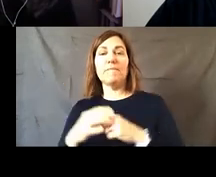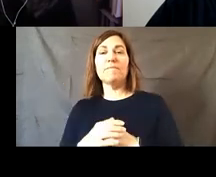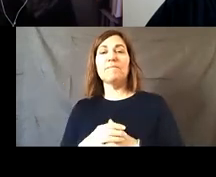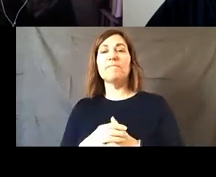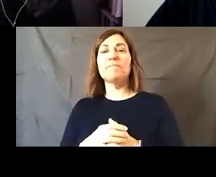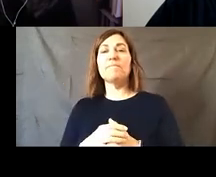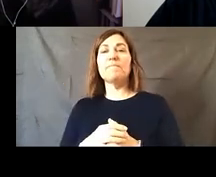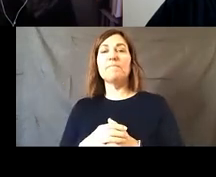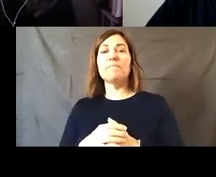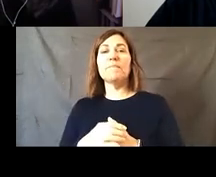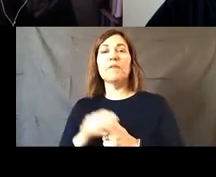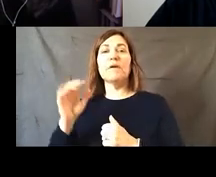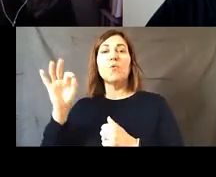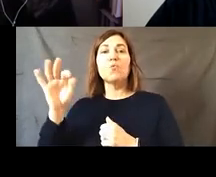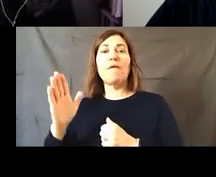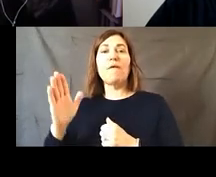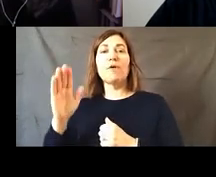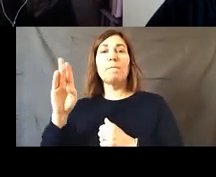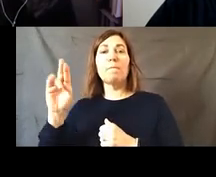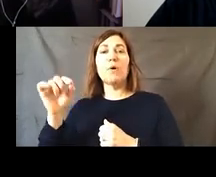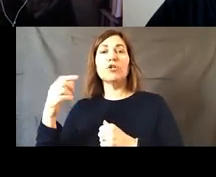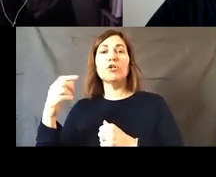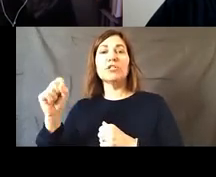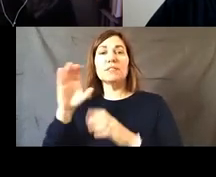Reverend Burgess, President Pro Tem. Aye.